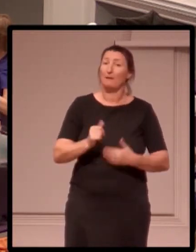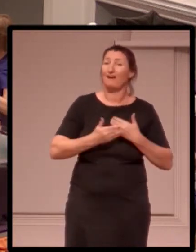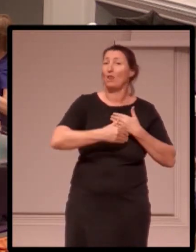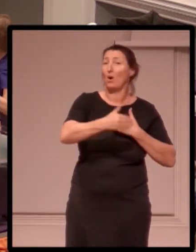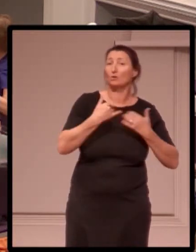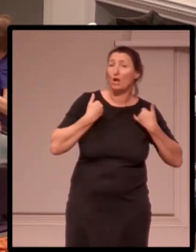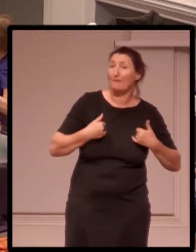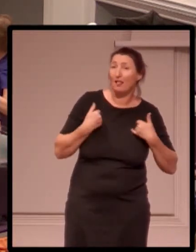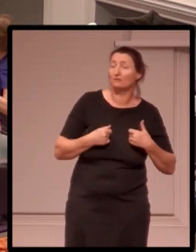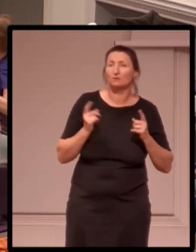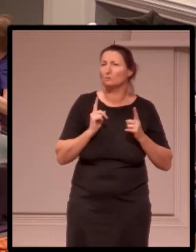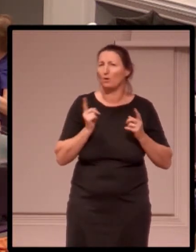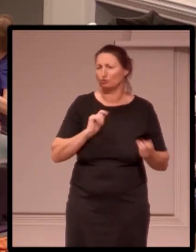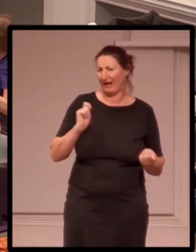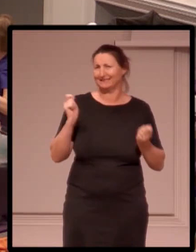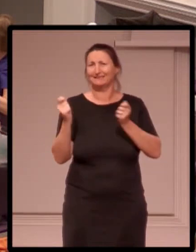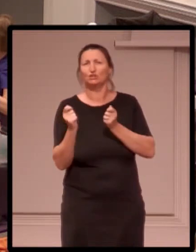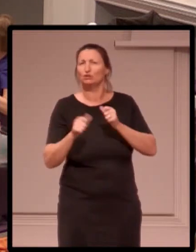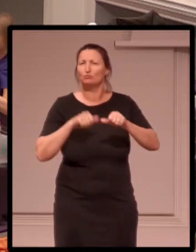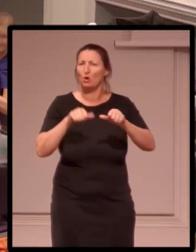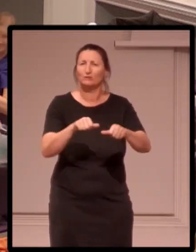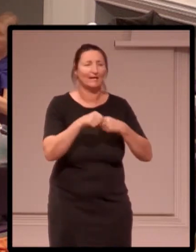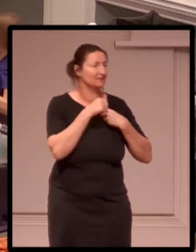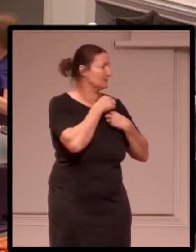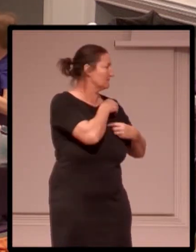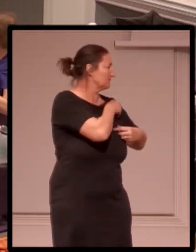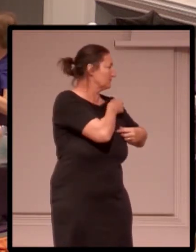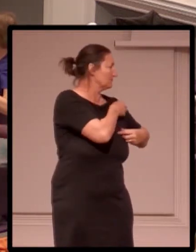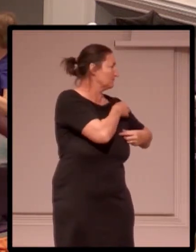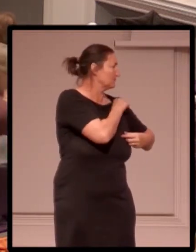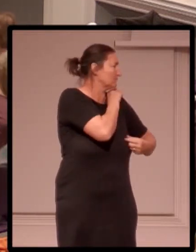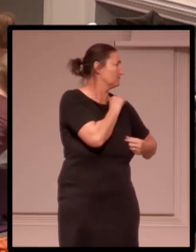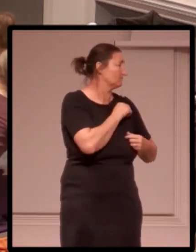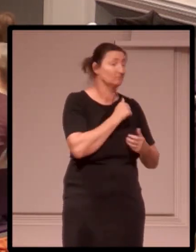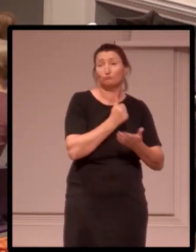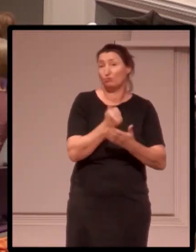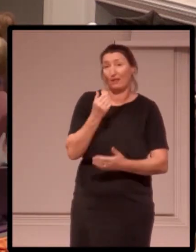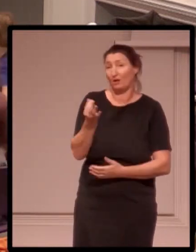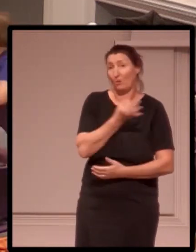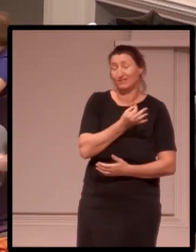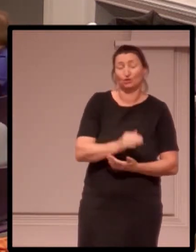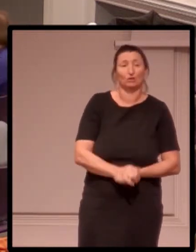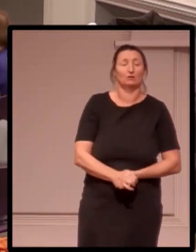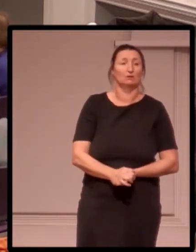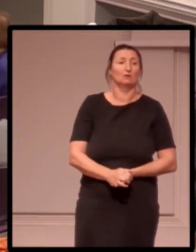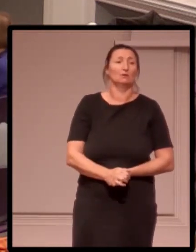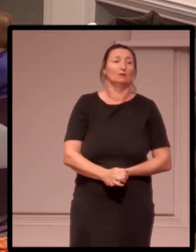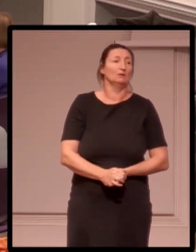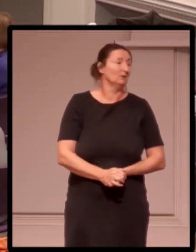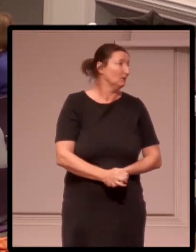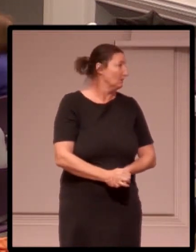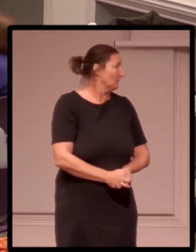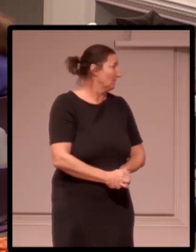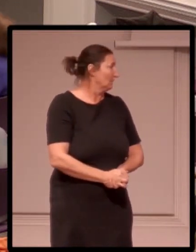conditions going into. Thank you. That's a brilliant question and really important. And again, I caveat it